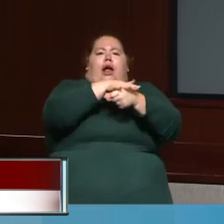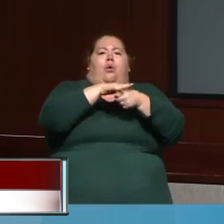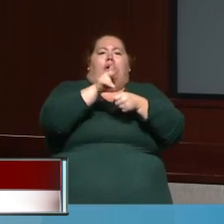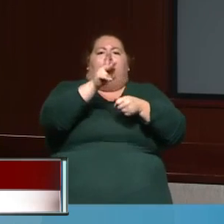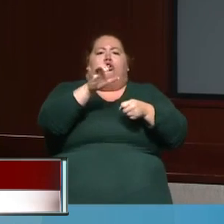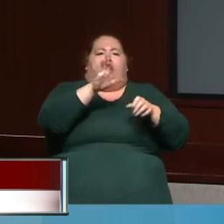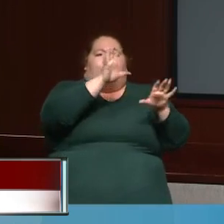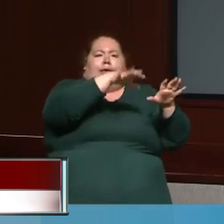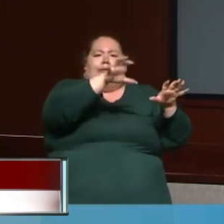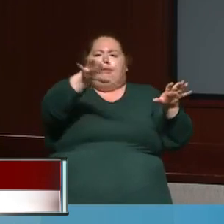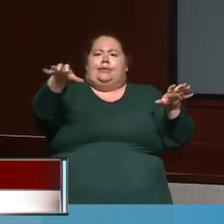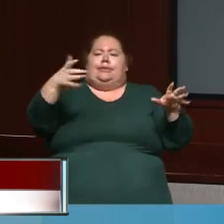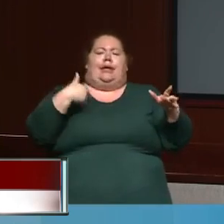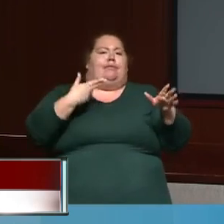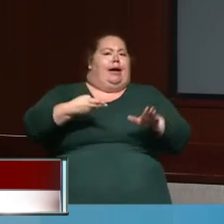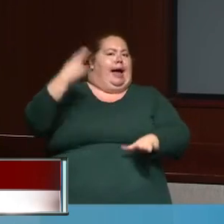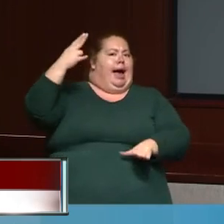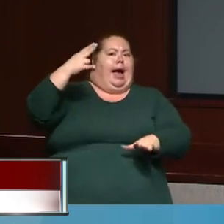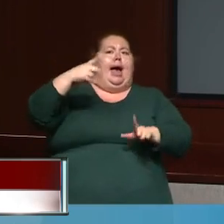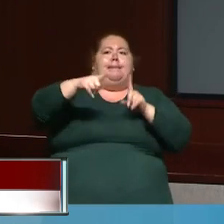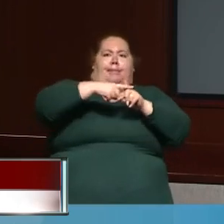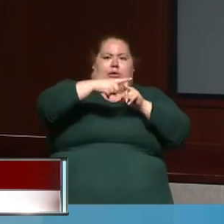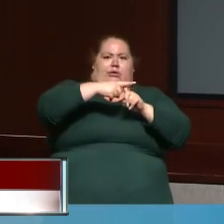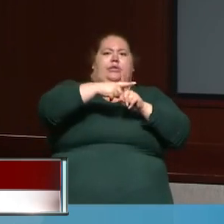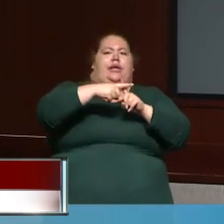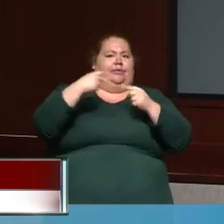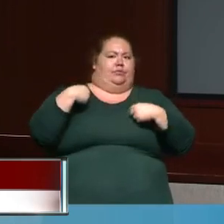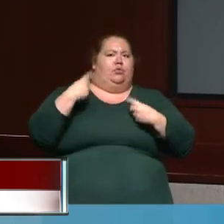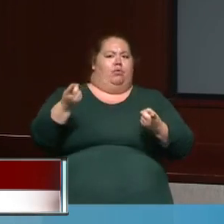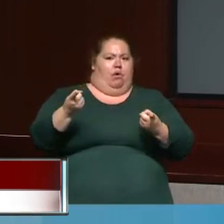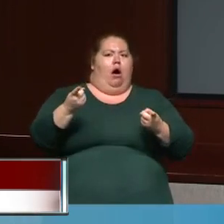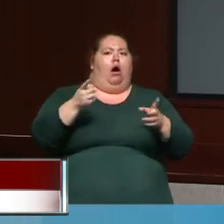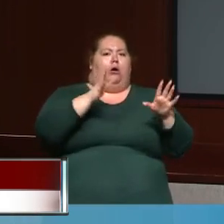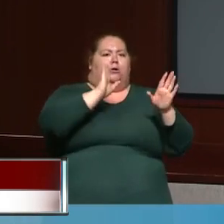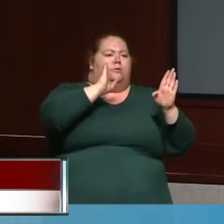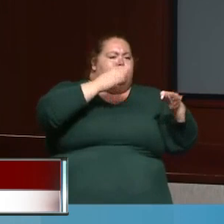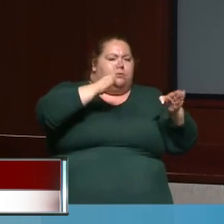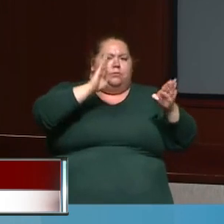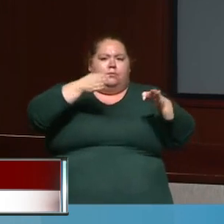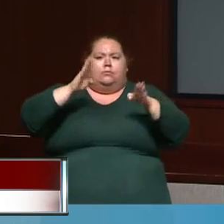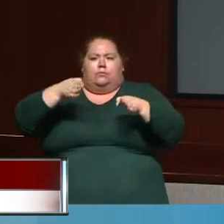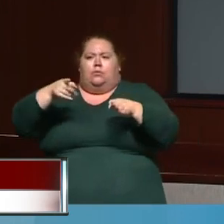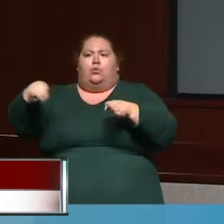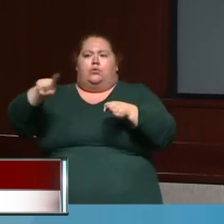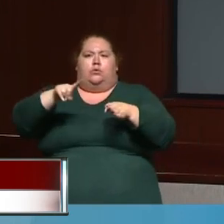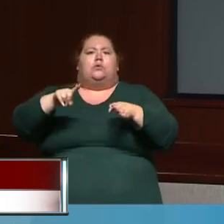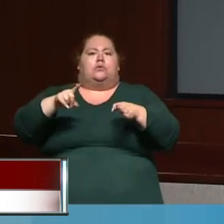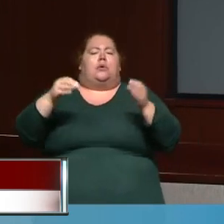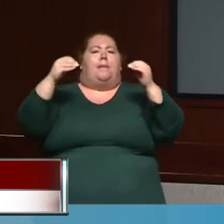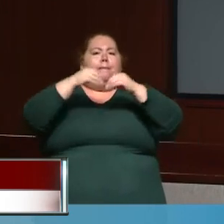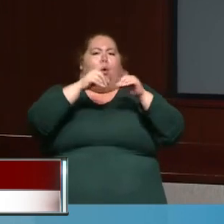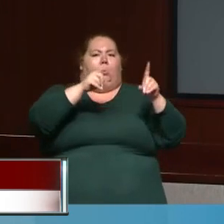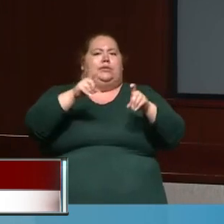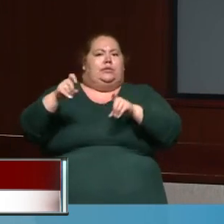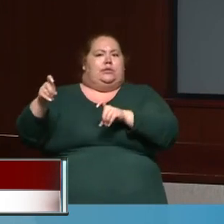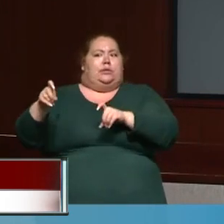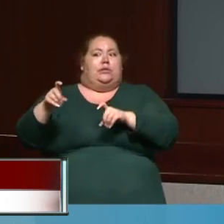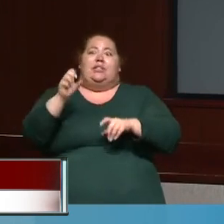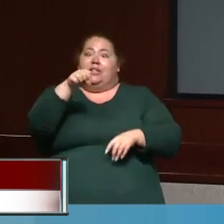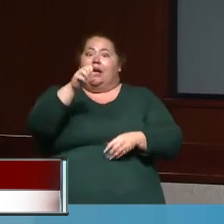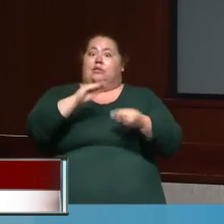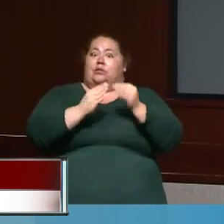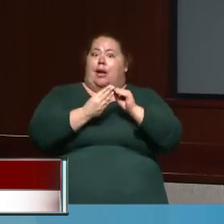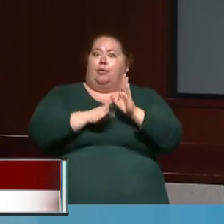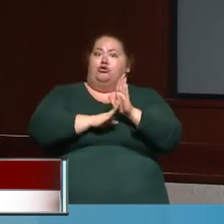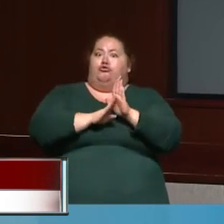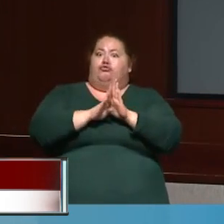high positivity rates going forward. And, although our numbers are improving, it's